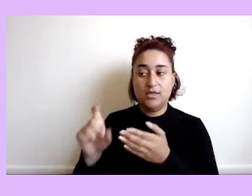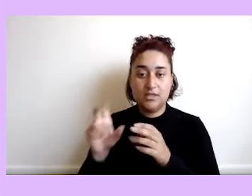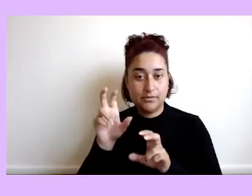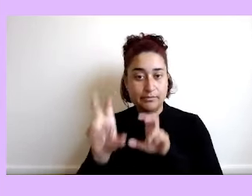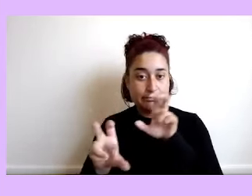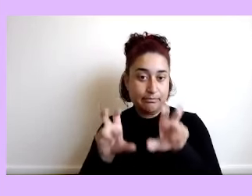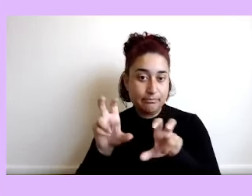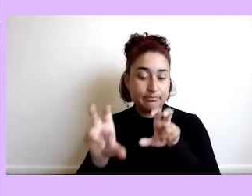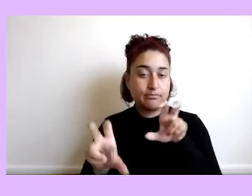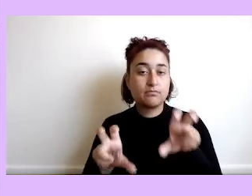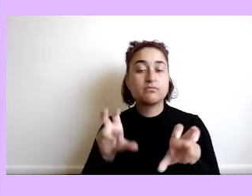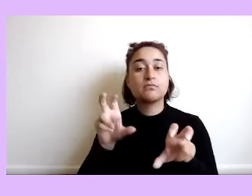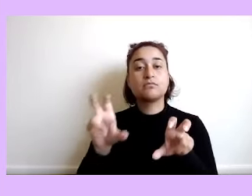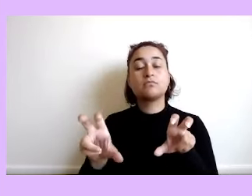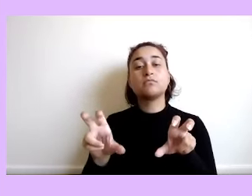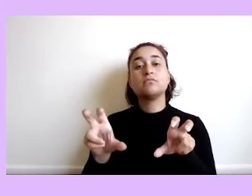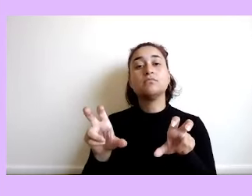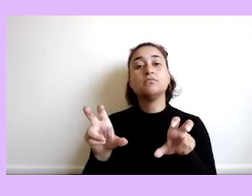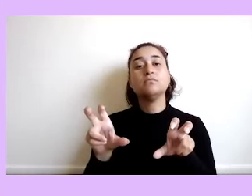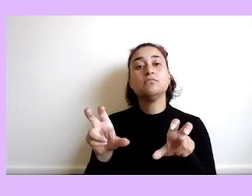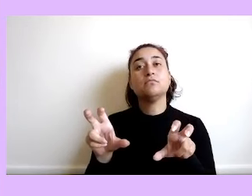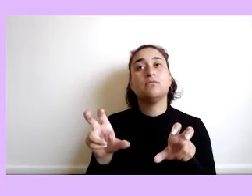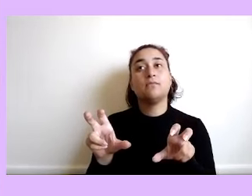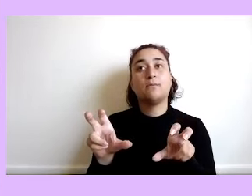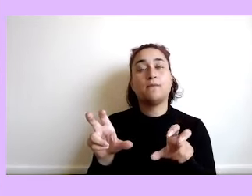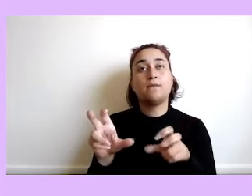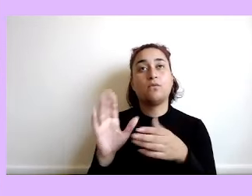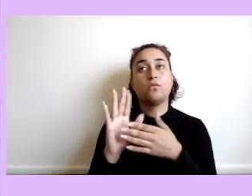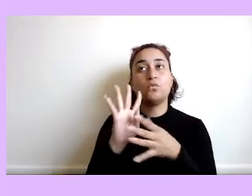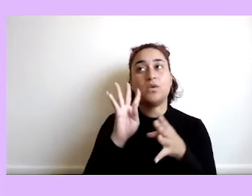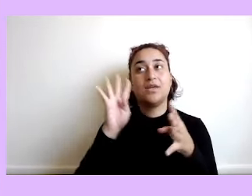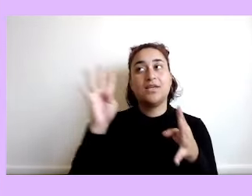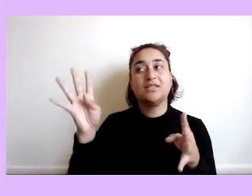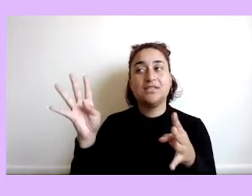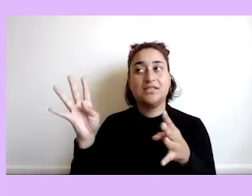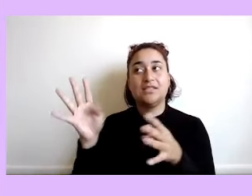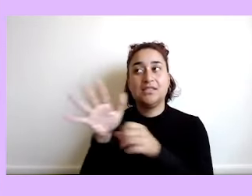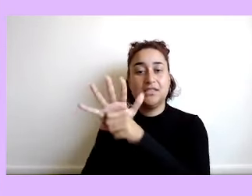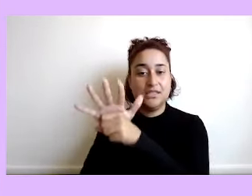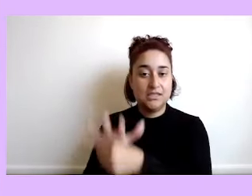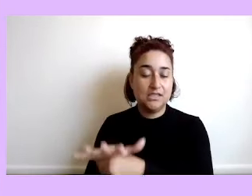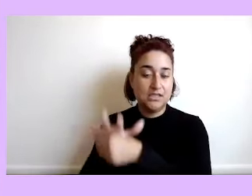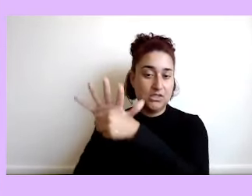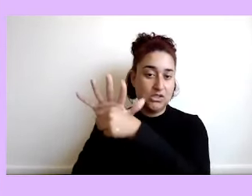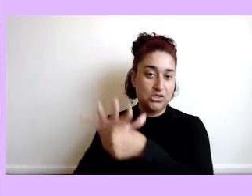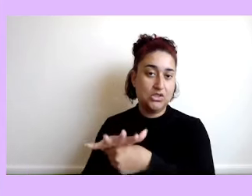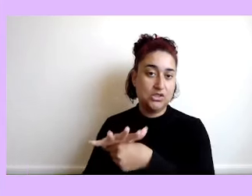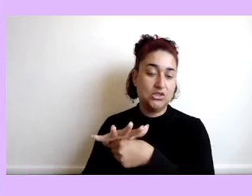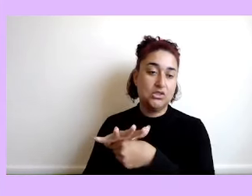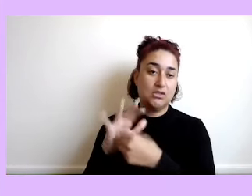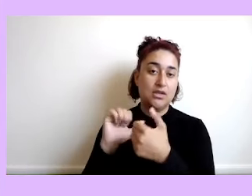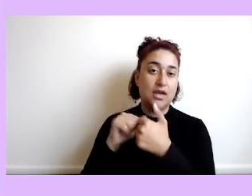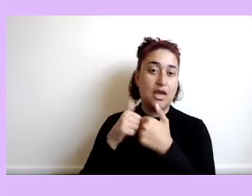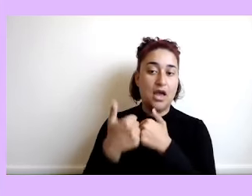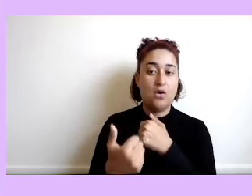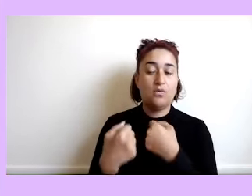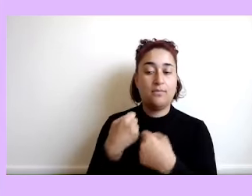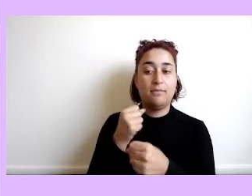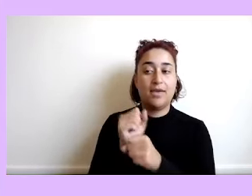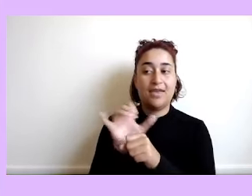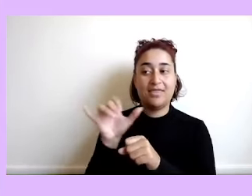puts a tension on how to make that model